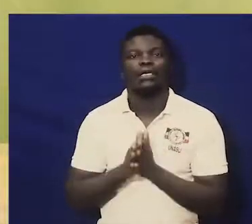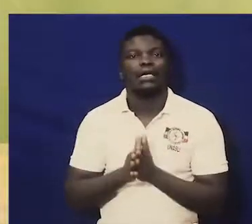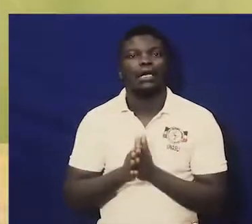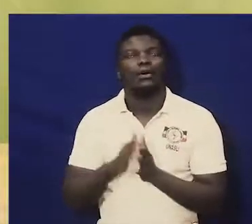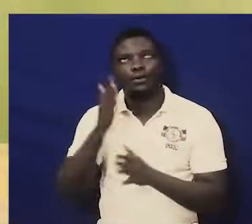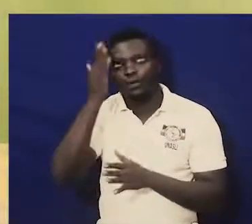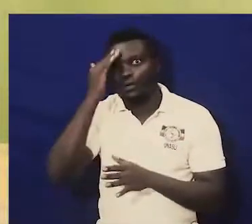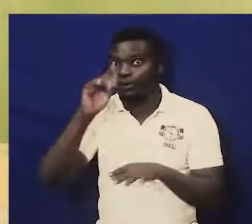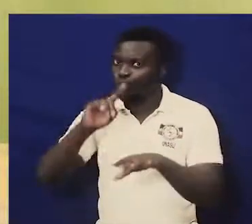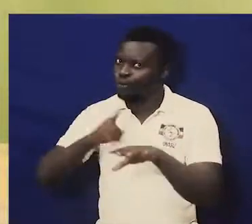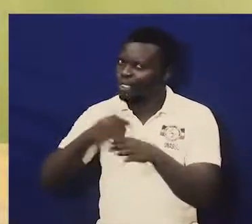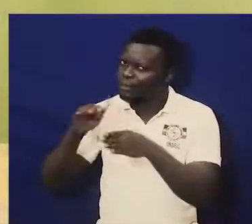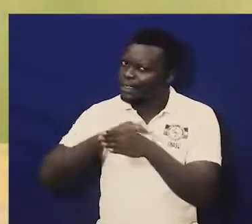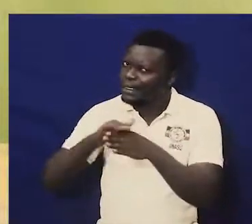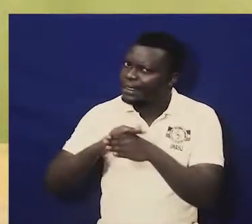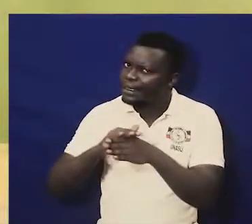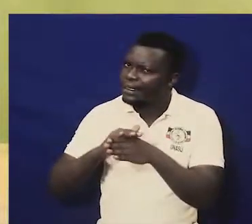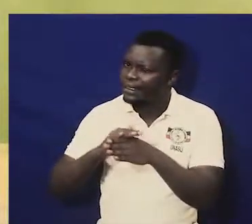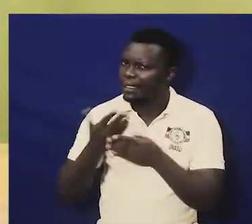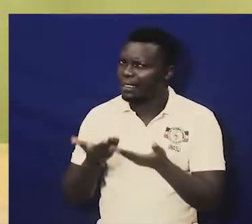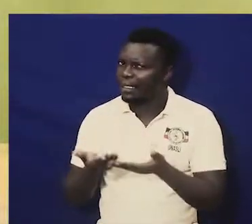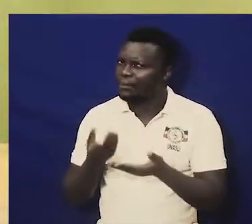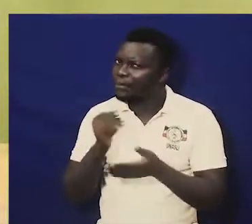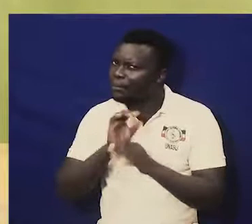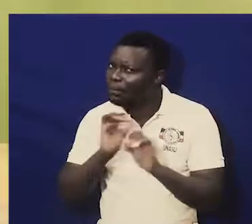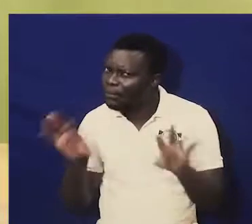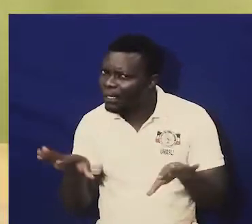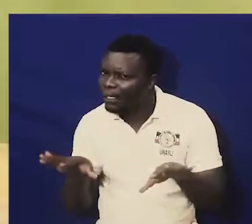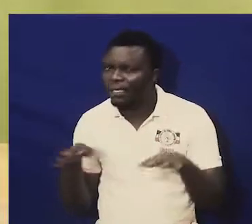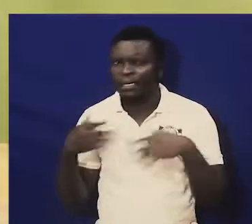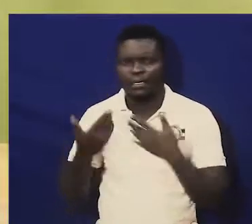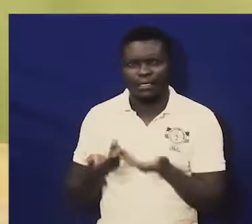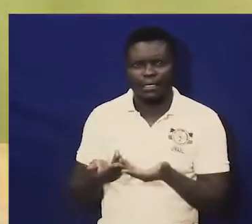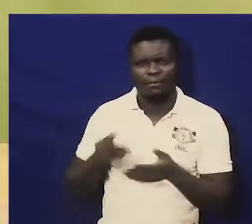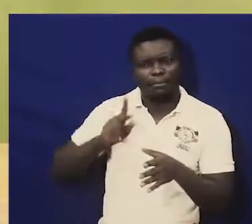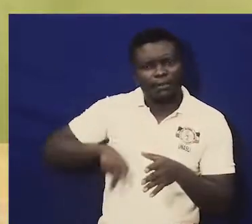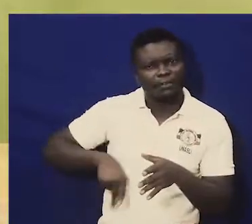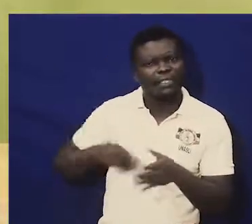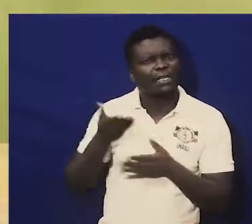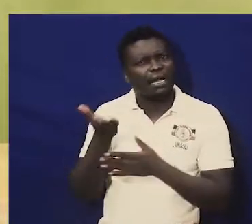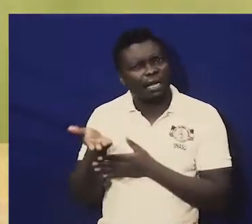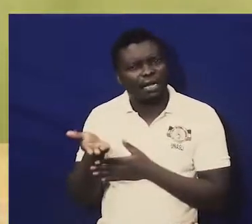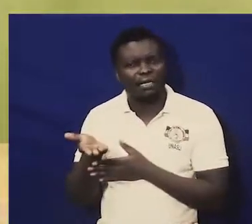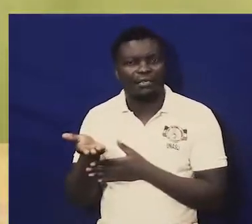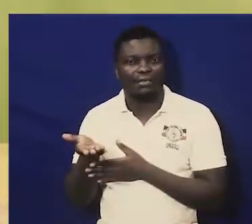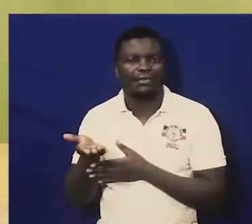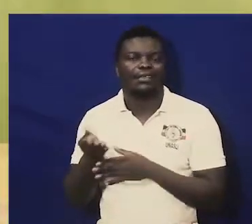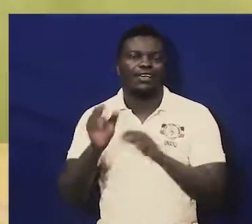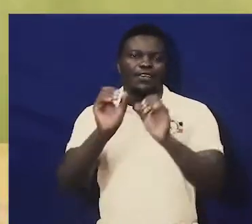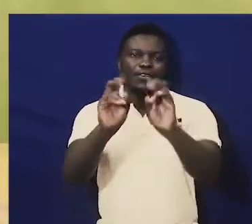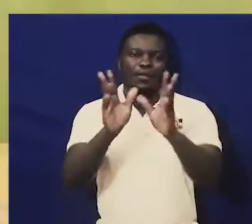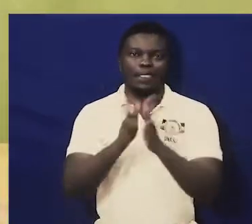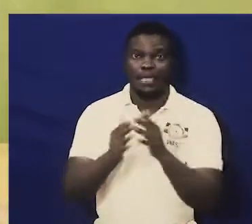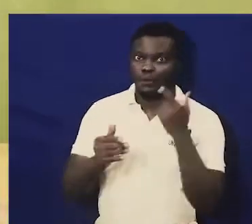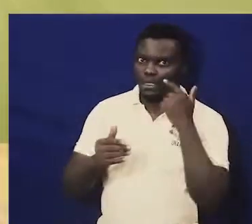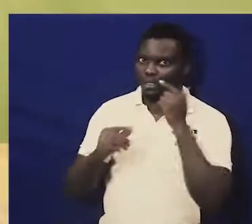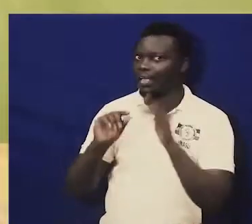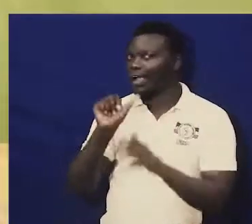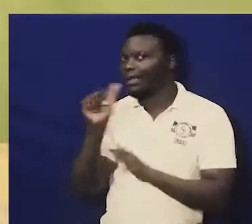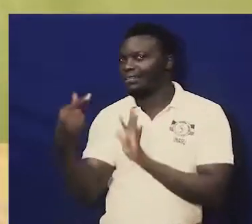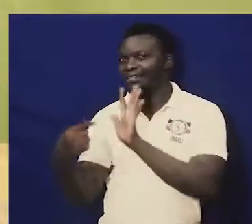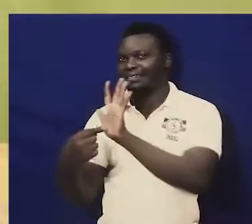you know when the business is making a loss and when the business is making a profit. Let's look at this